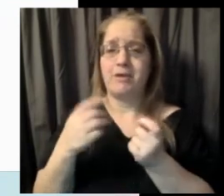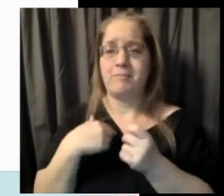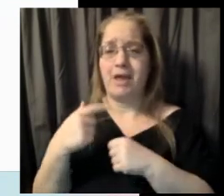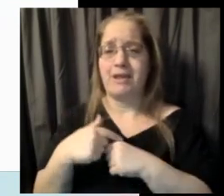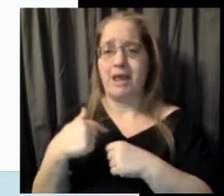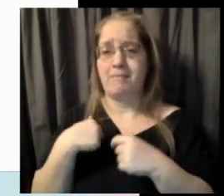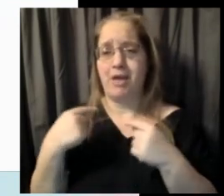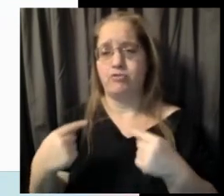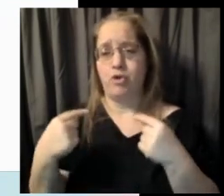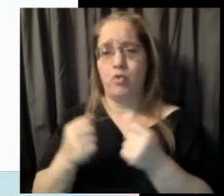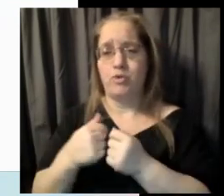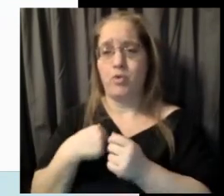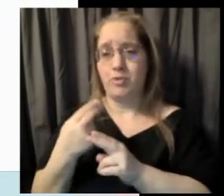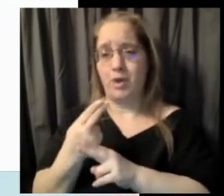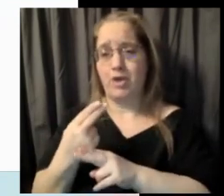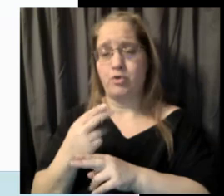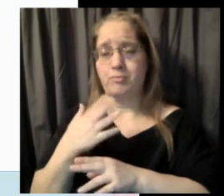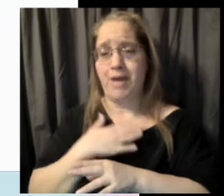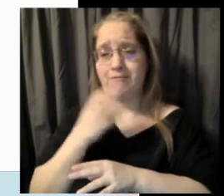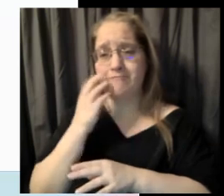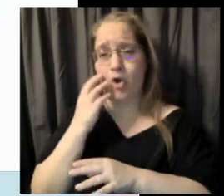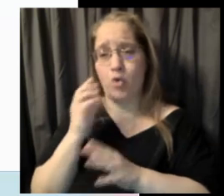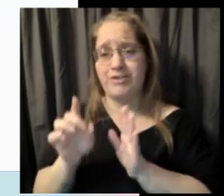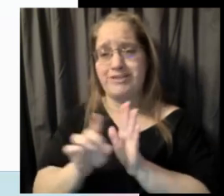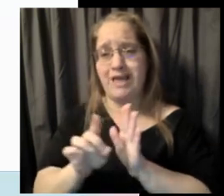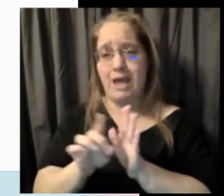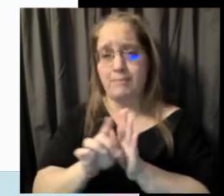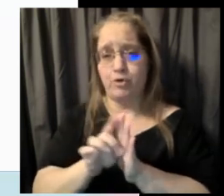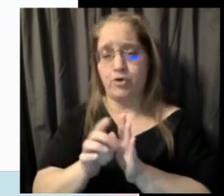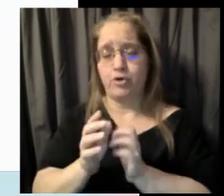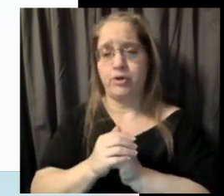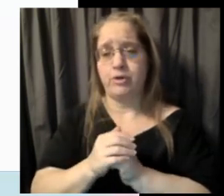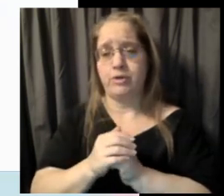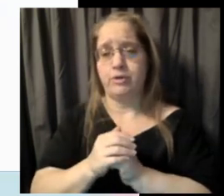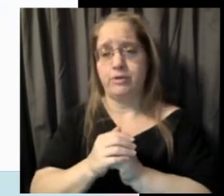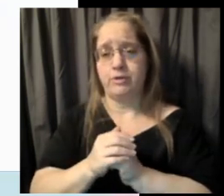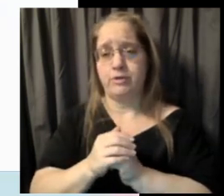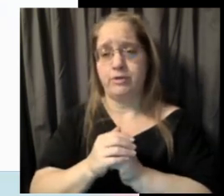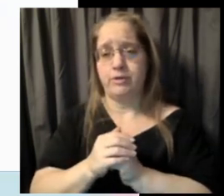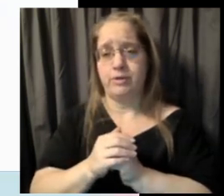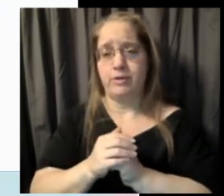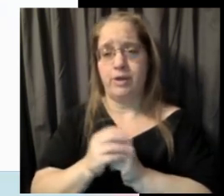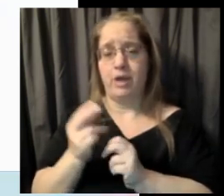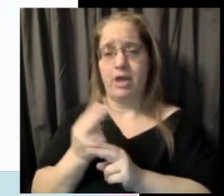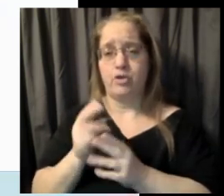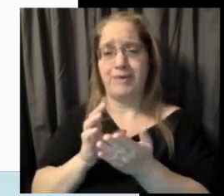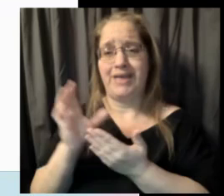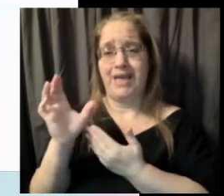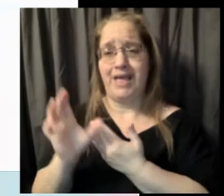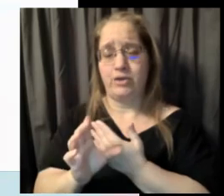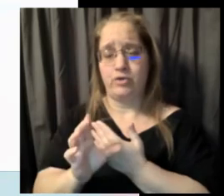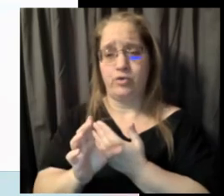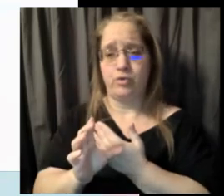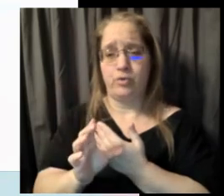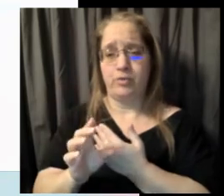part that I struggle with. So that's what I use. I use my phone as my timer, and I also use, I know you guys as well, I use my